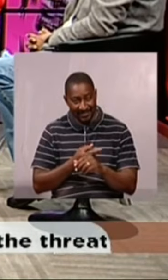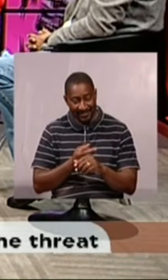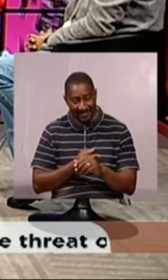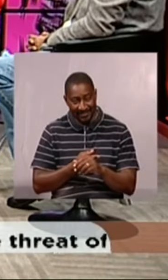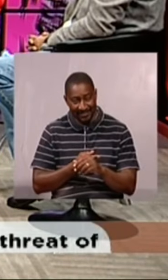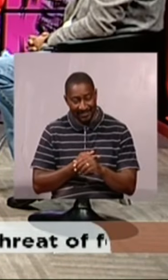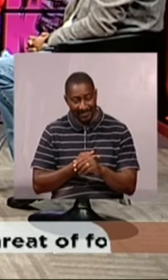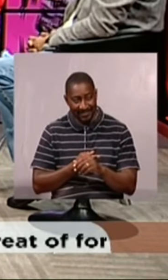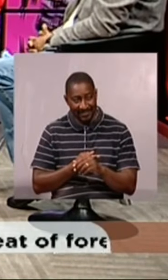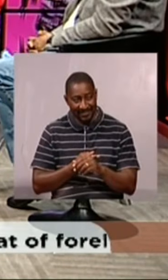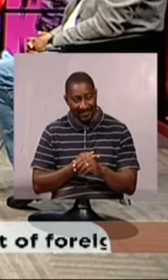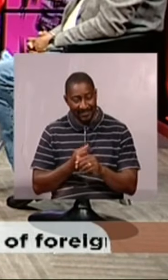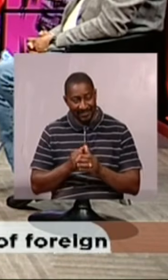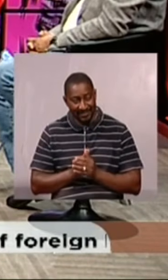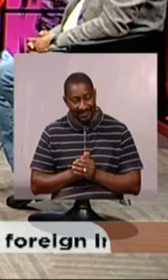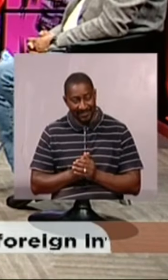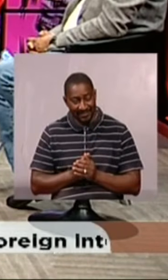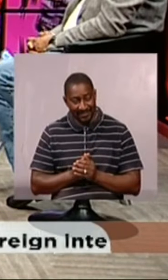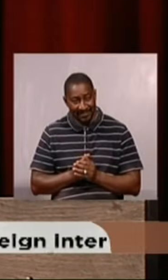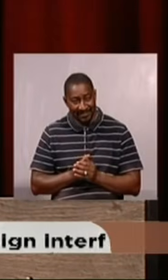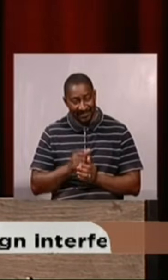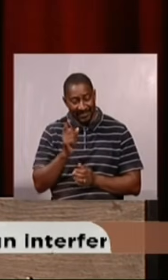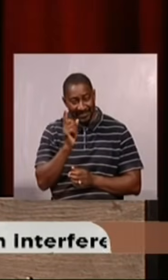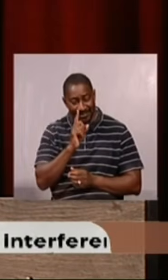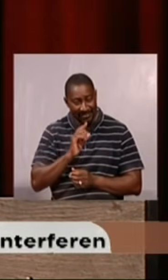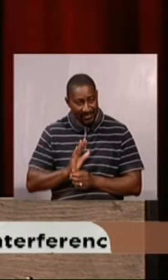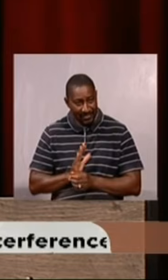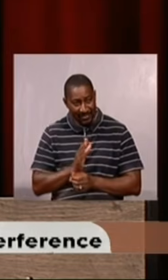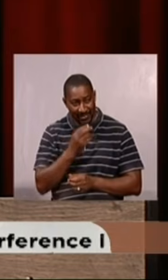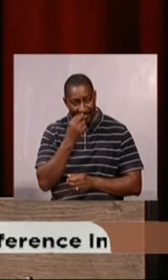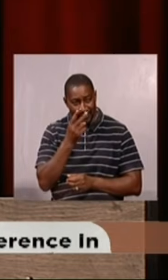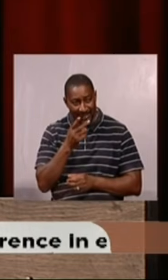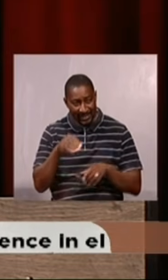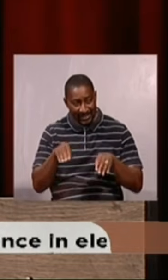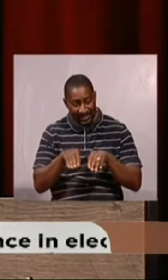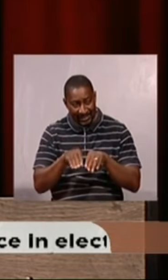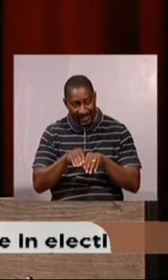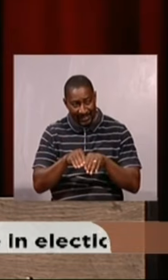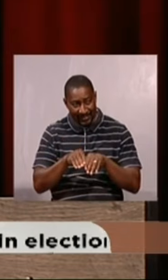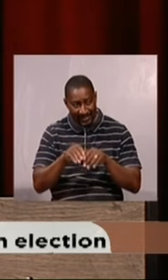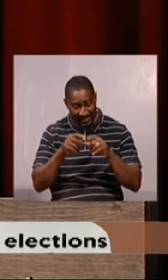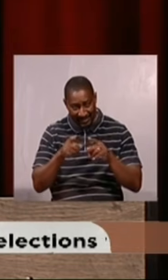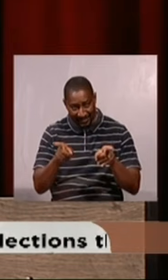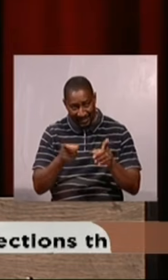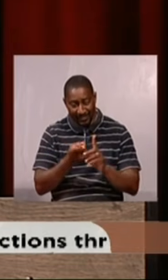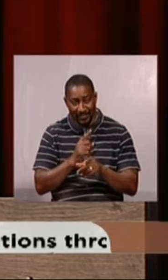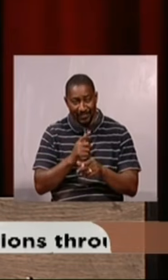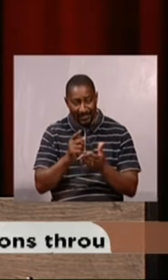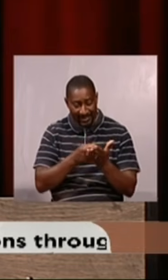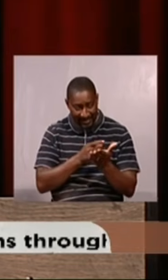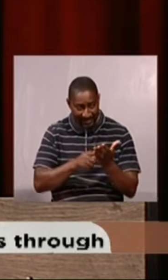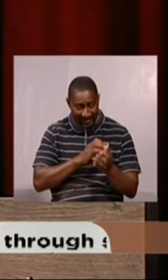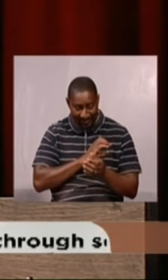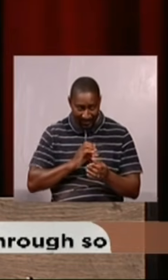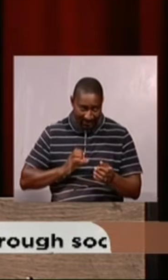But just as a final word, what would you want to see done differently by the electorate, by political parties,